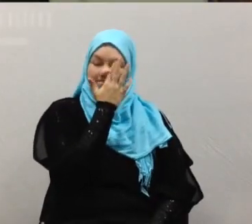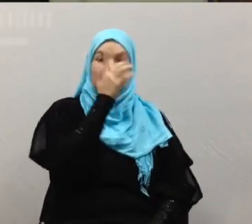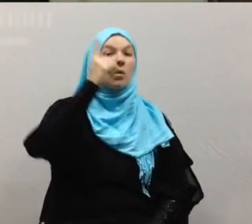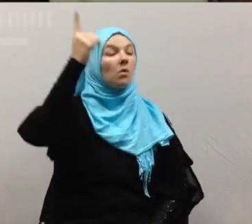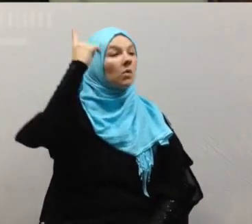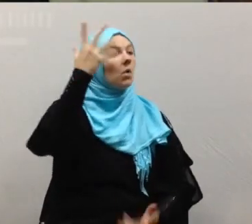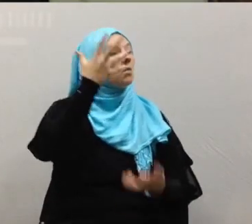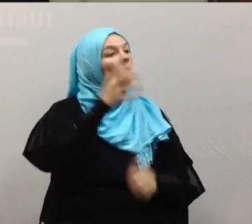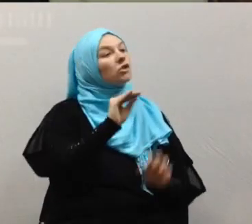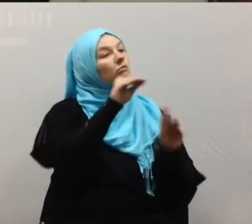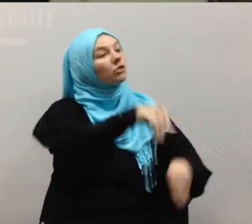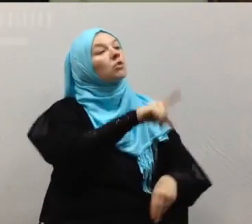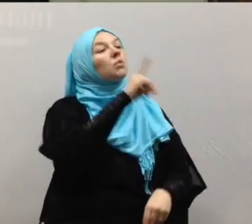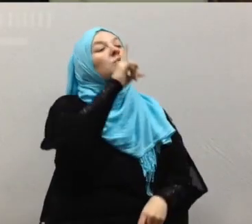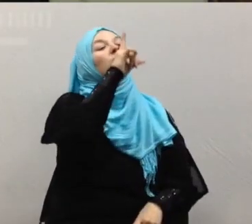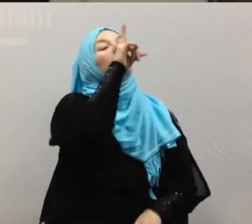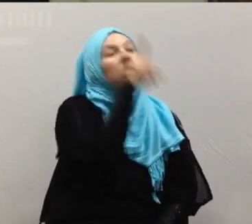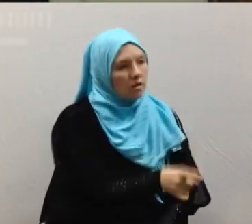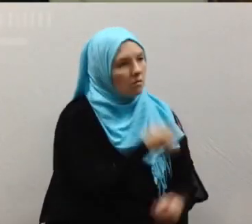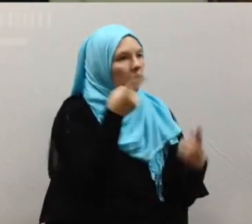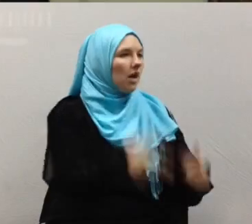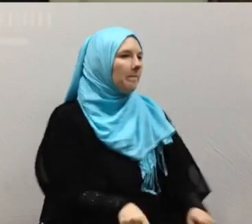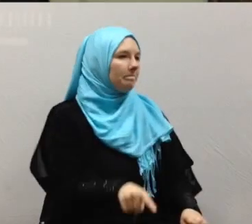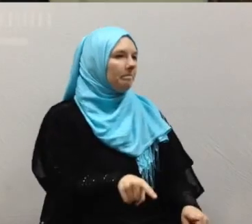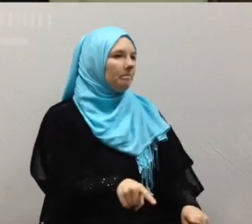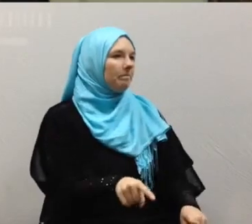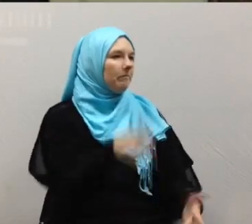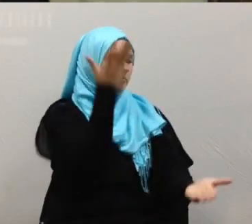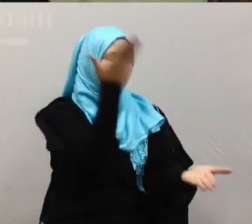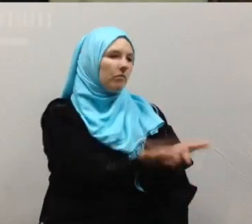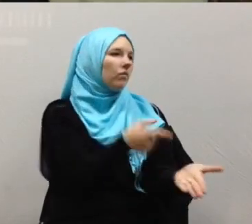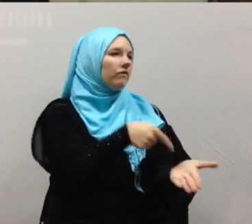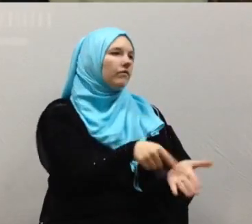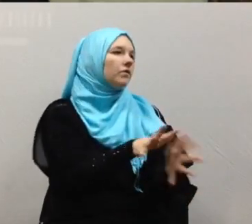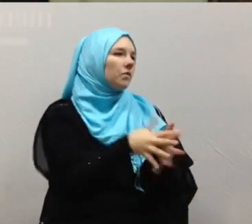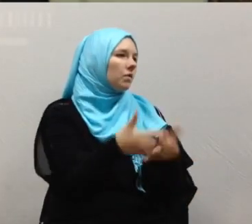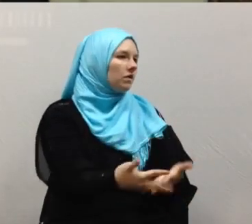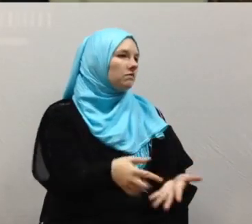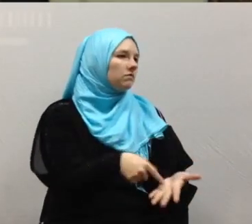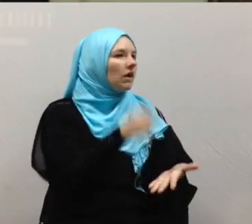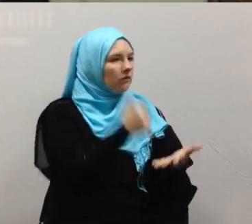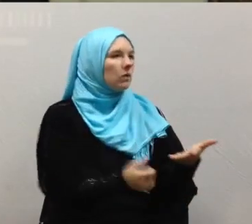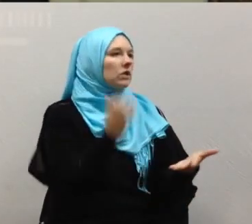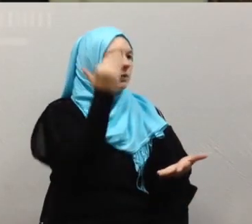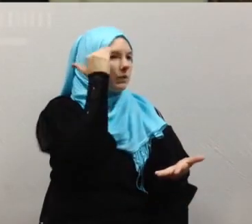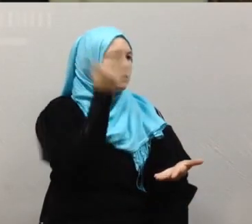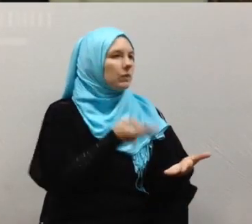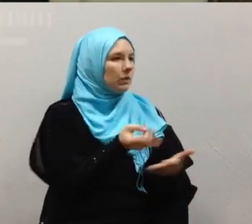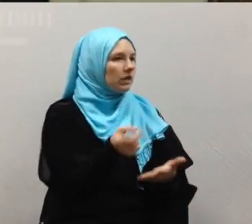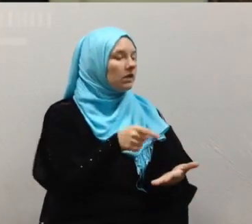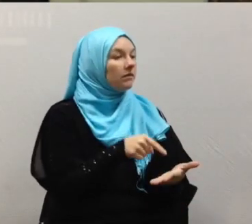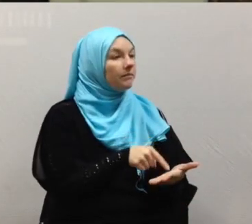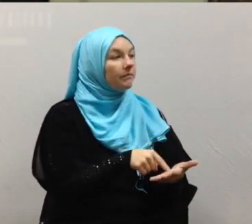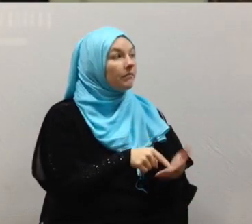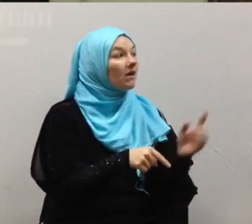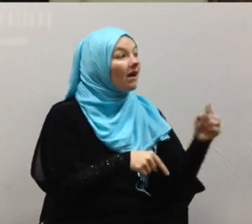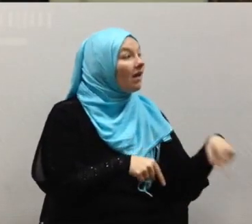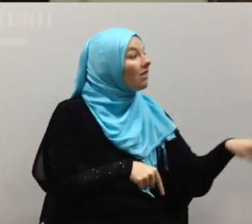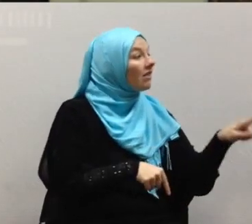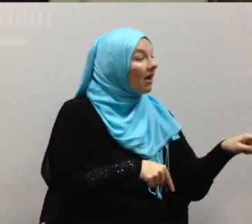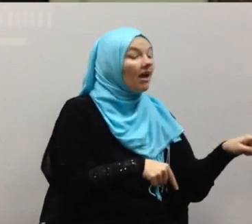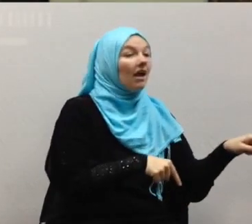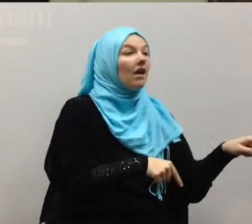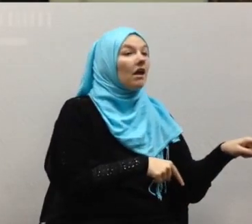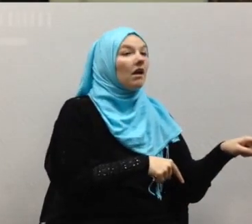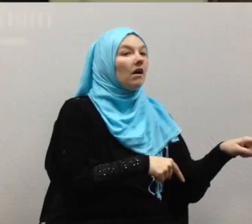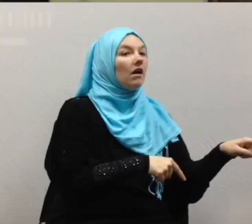for everybody to hear. They are the ones who disbelieved and obstructed you from the Masjid al-Haram